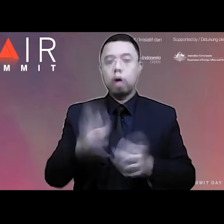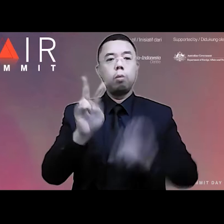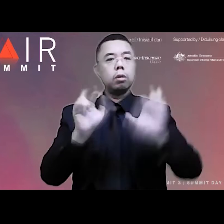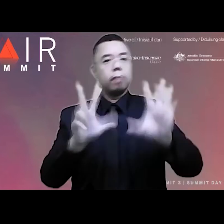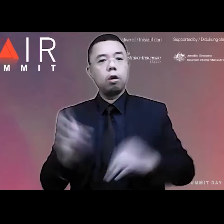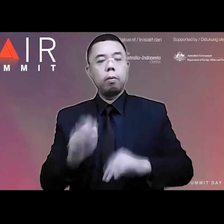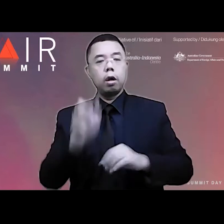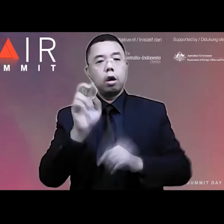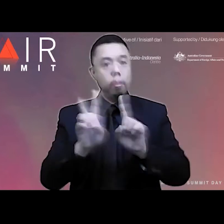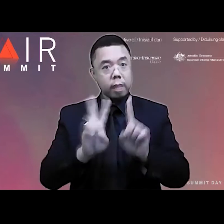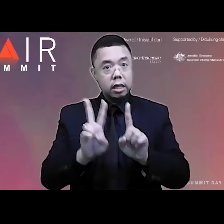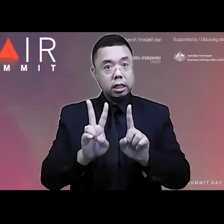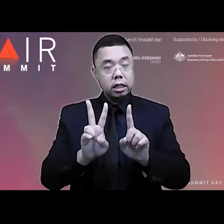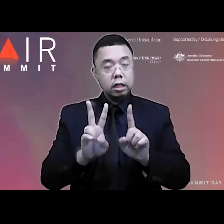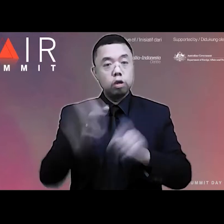or